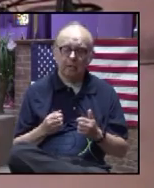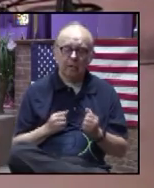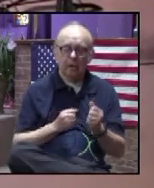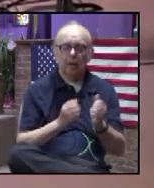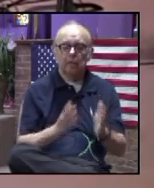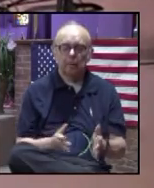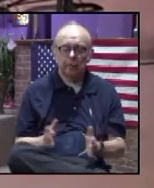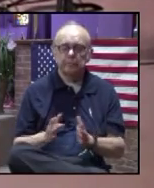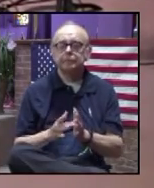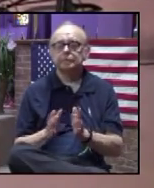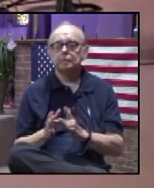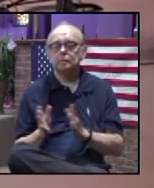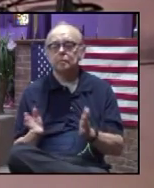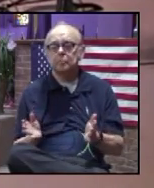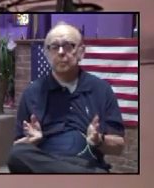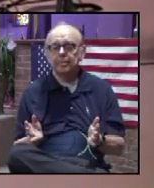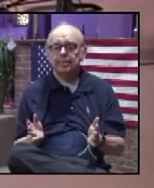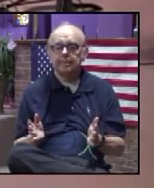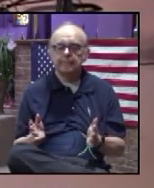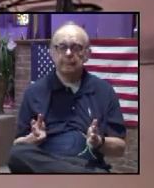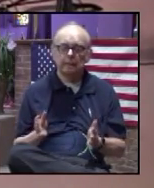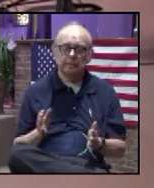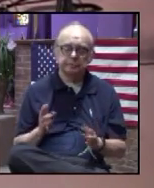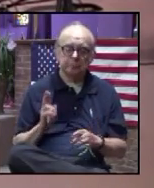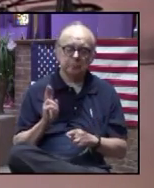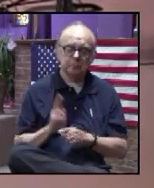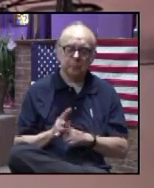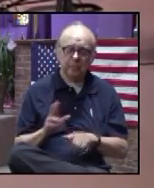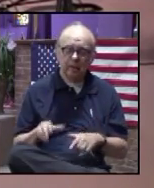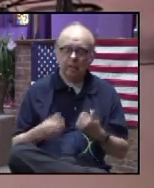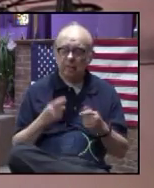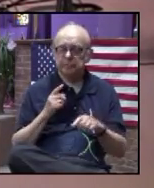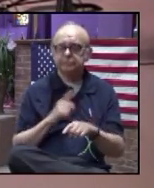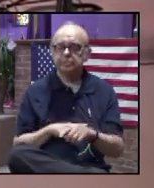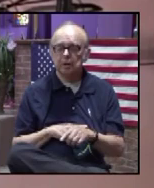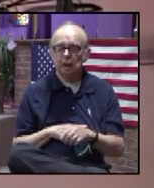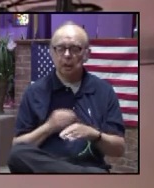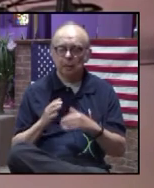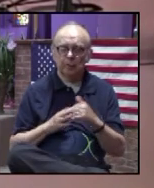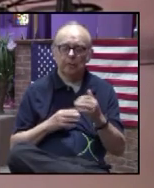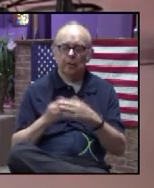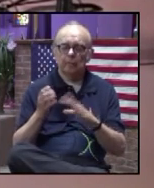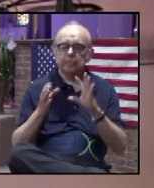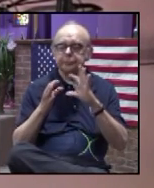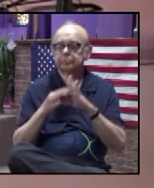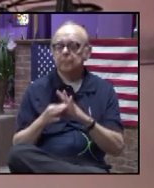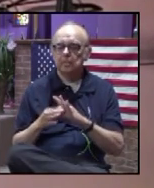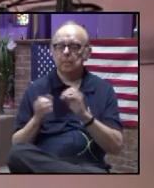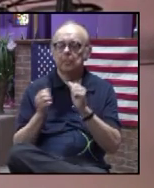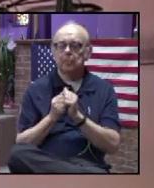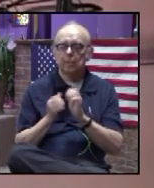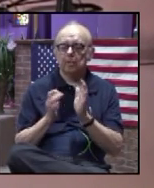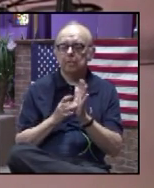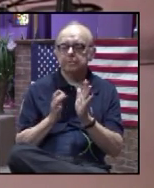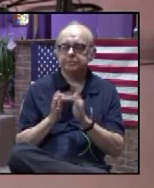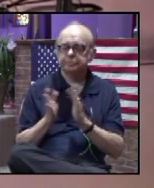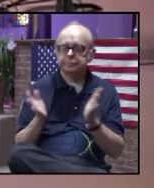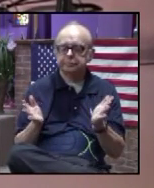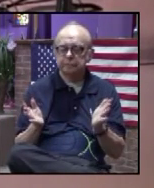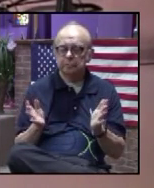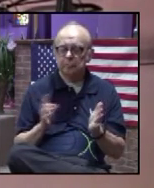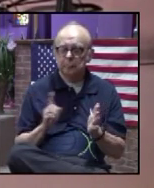Followers of Jesus spend a lifetime building a relationship with Jesus,